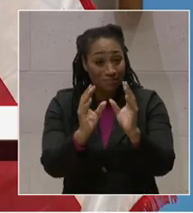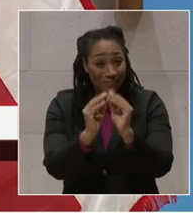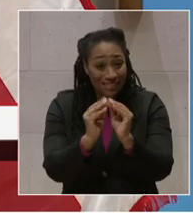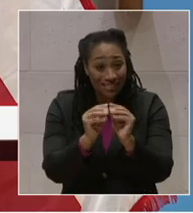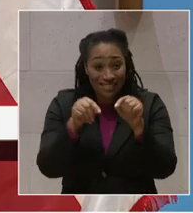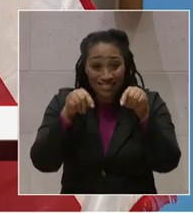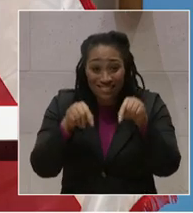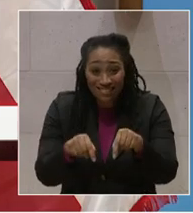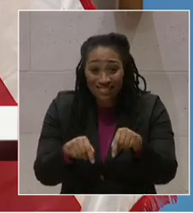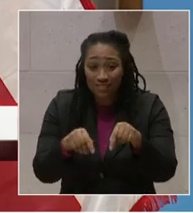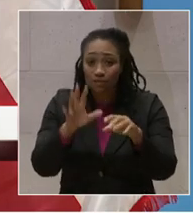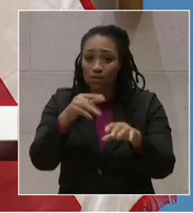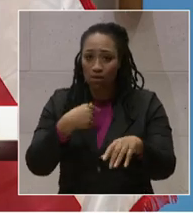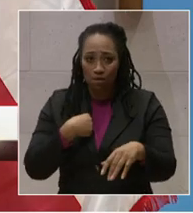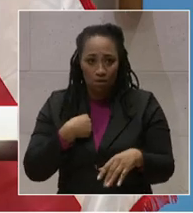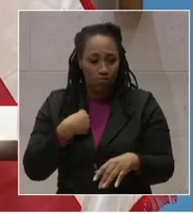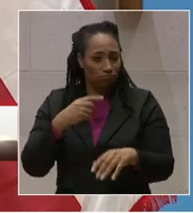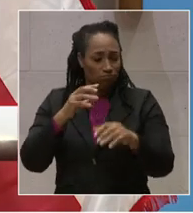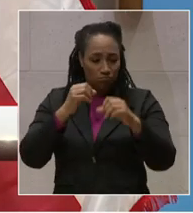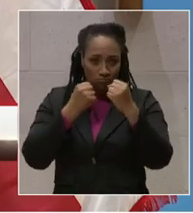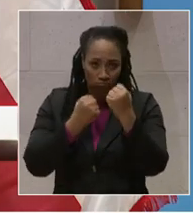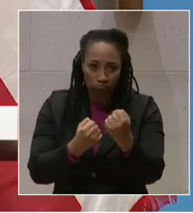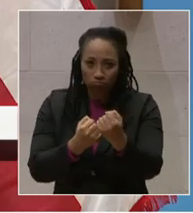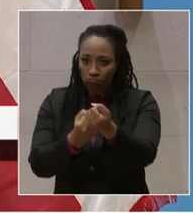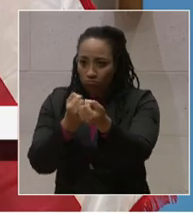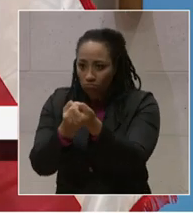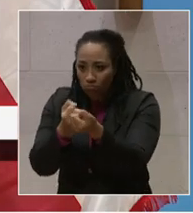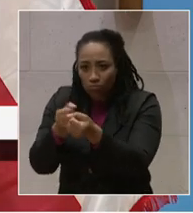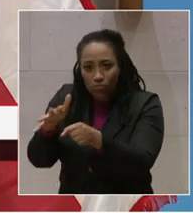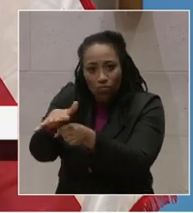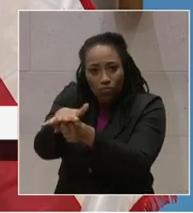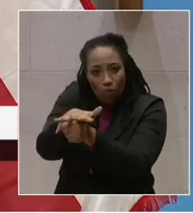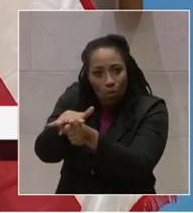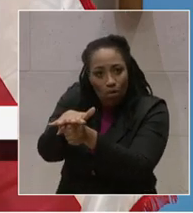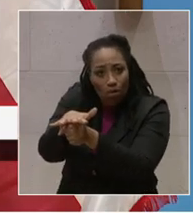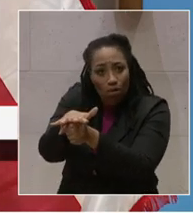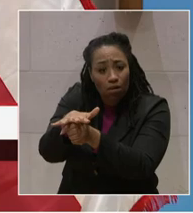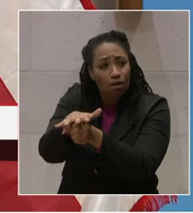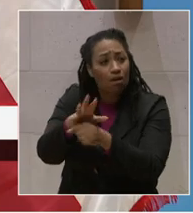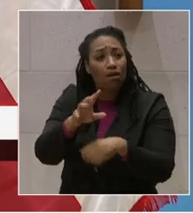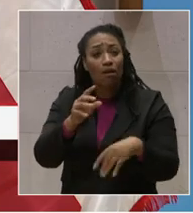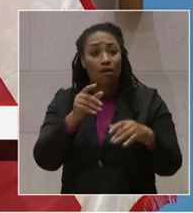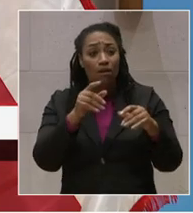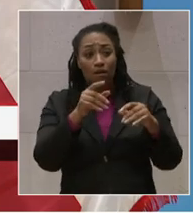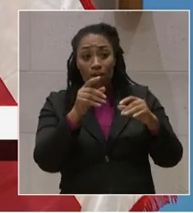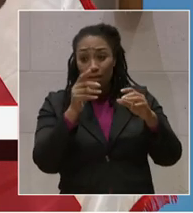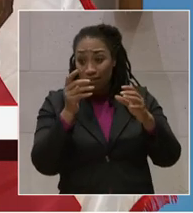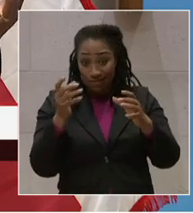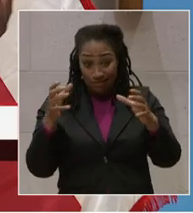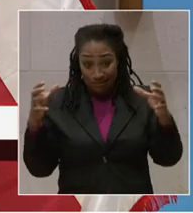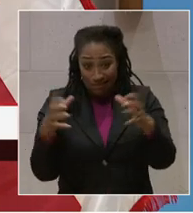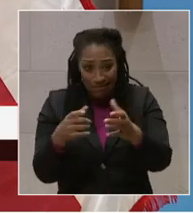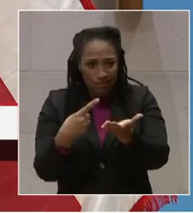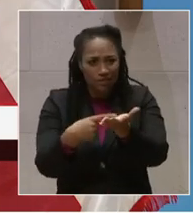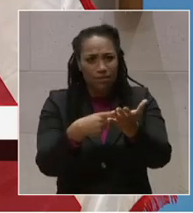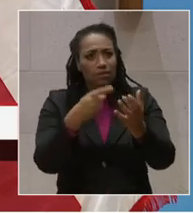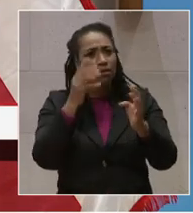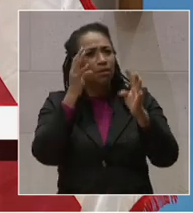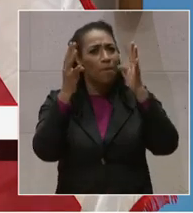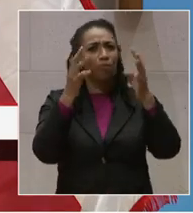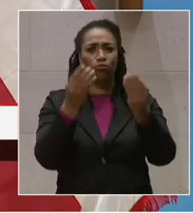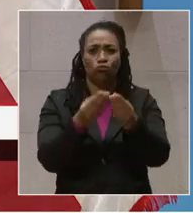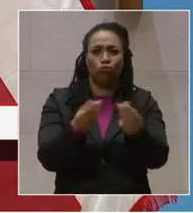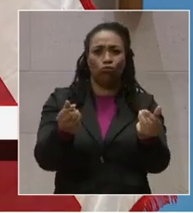local leaders in coming up with housing solutions, closing the gaps, stop saying the data that we had 4